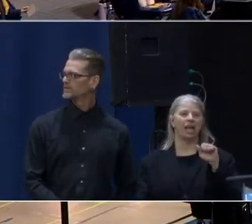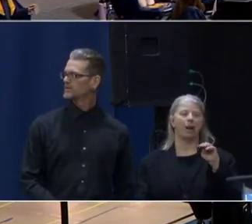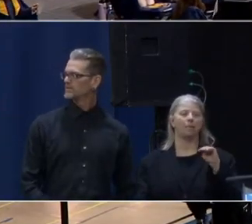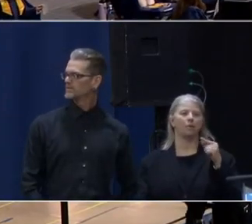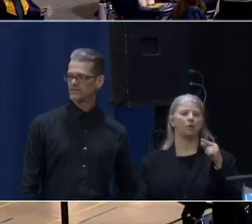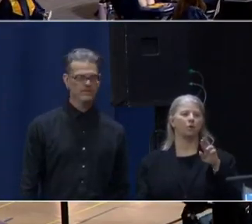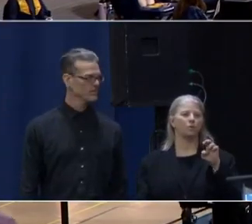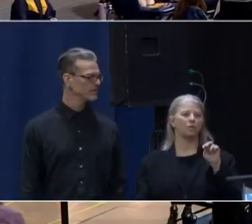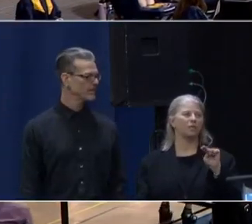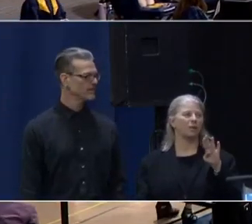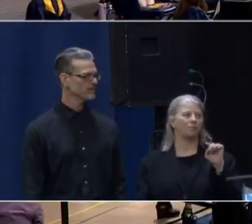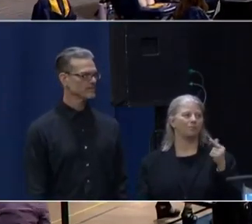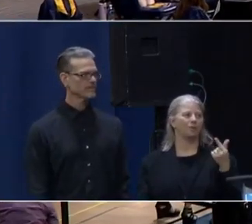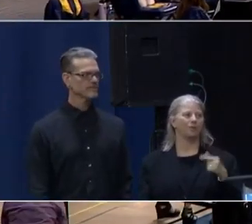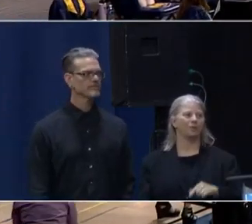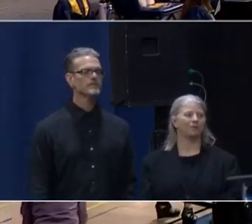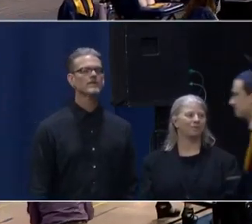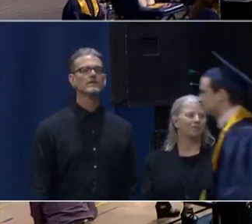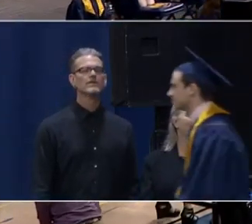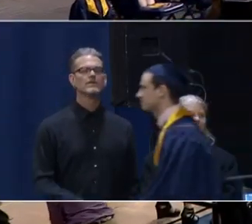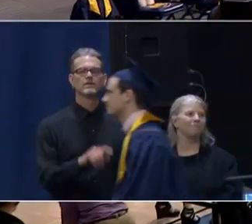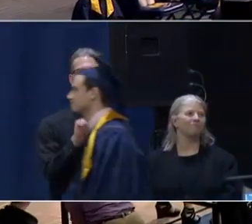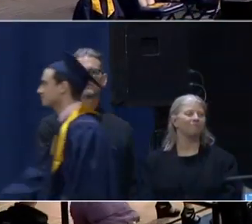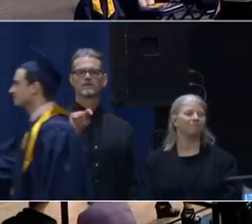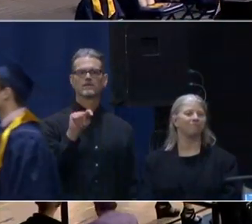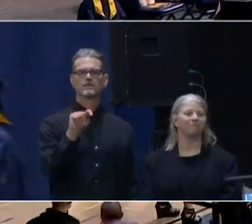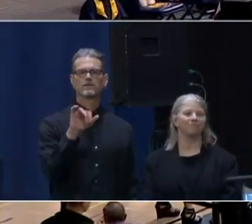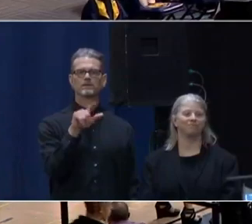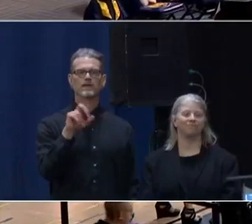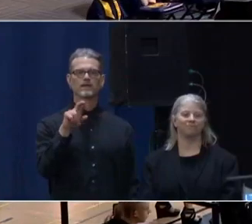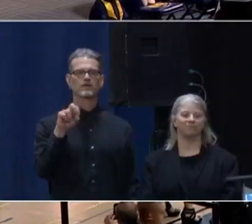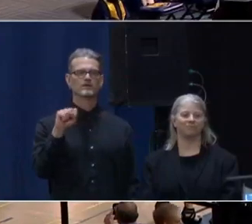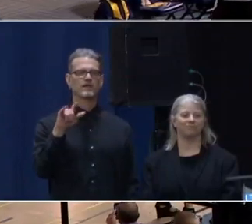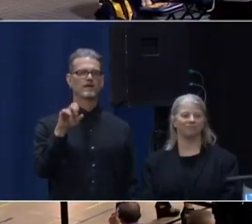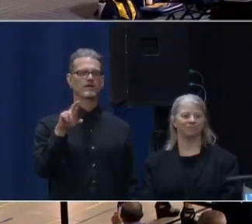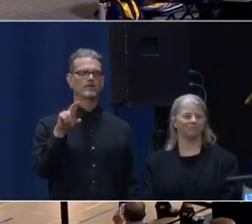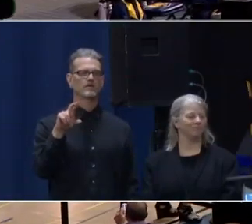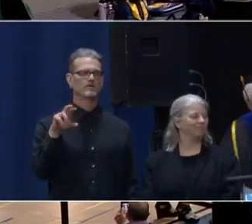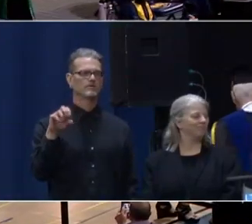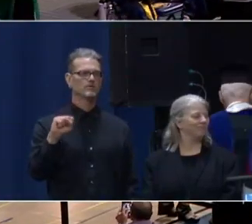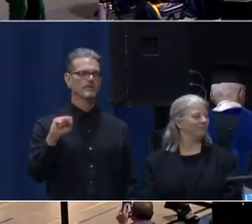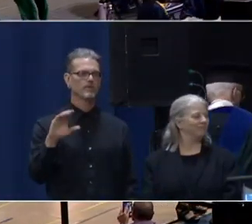Sam Greenberg. Taylor Snyder, summa cum laude.